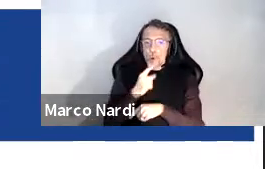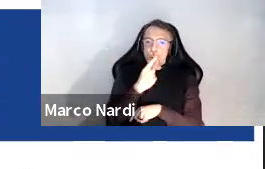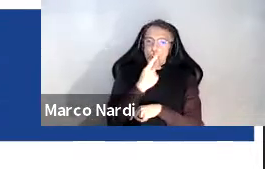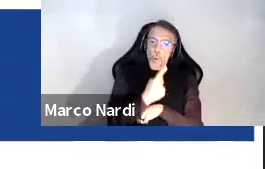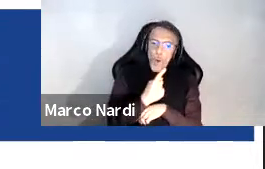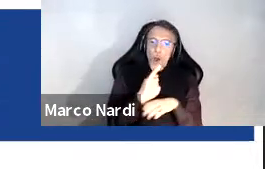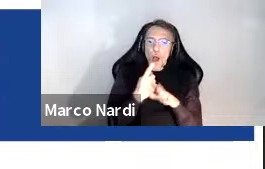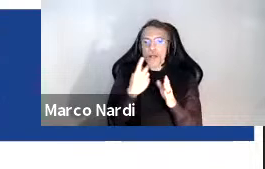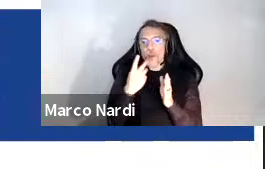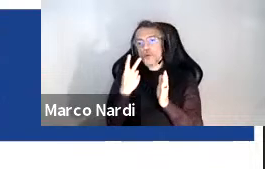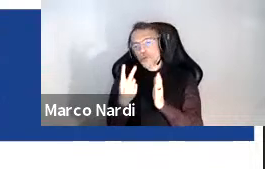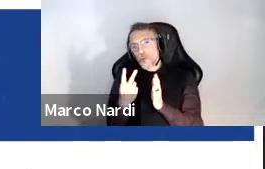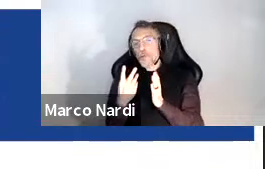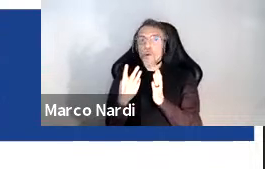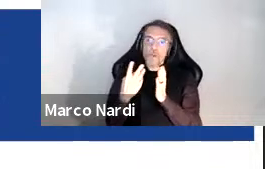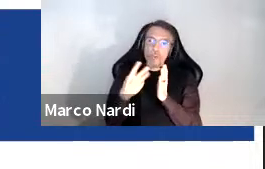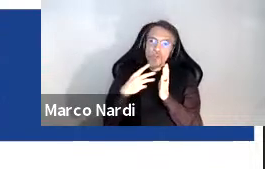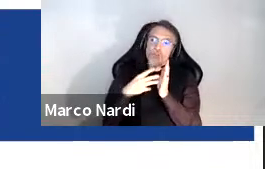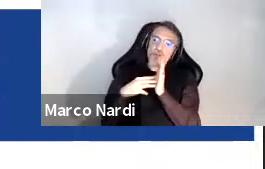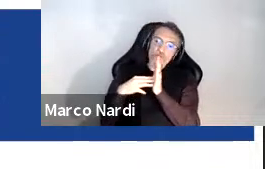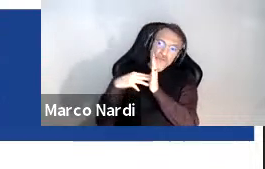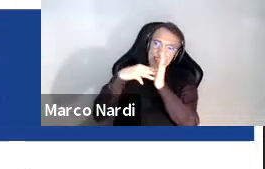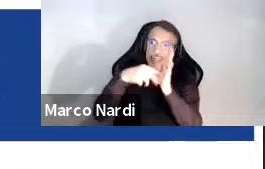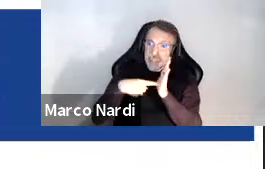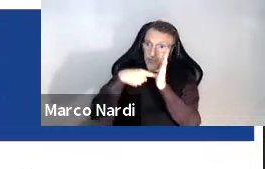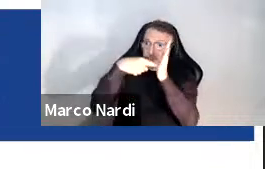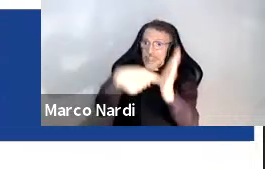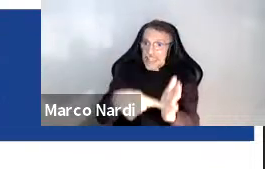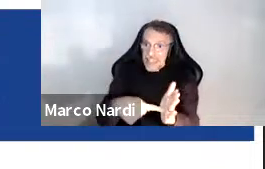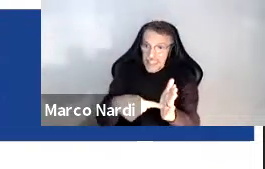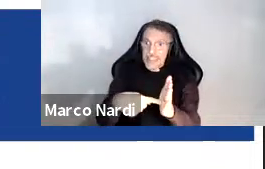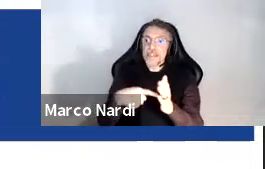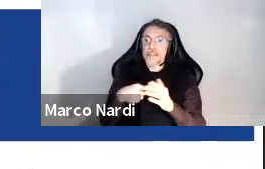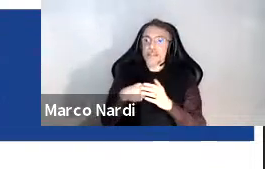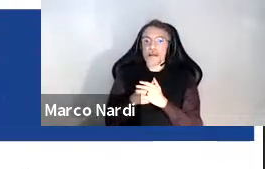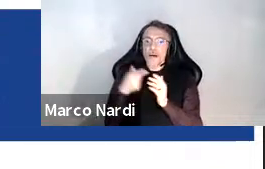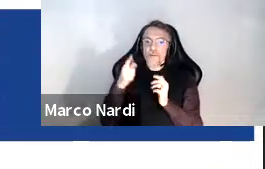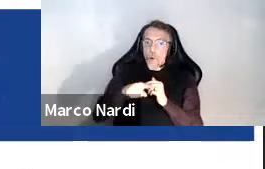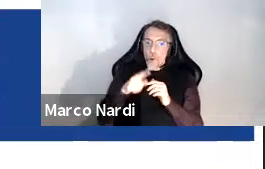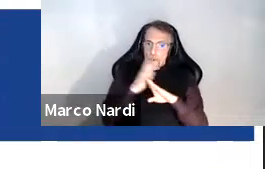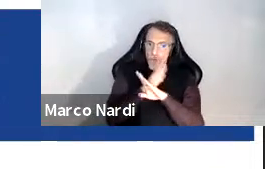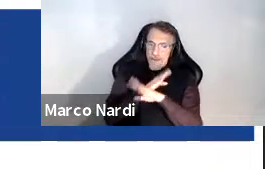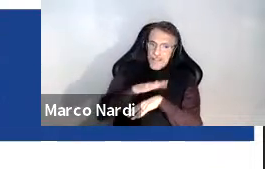1 and 2 trillion per year from the private sector only for the period